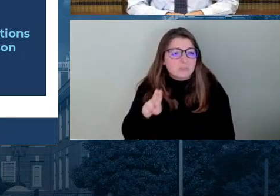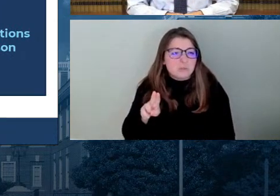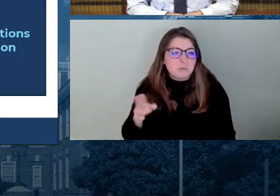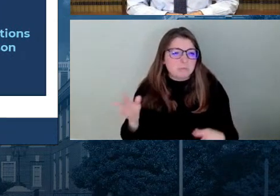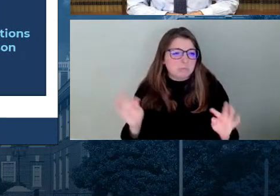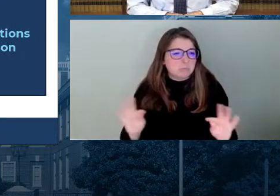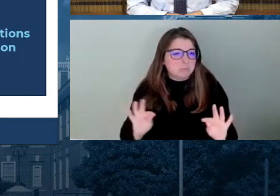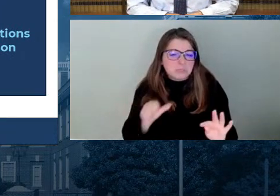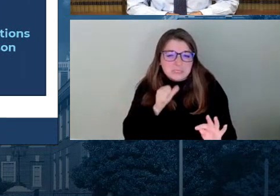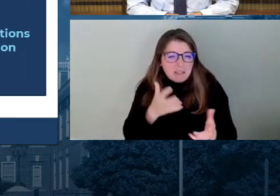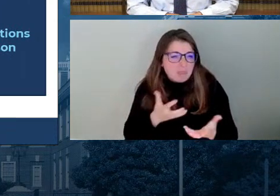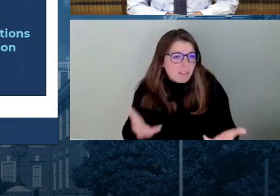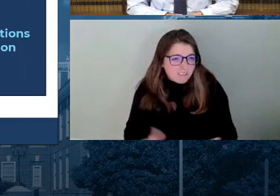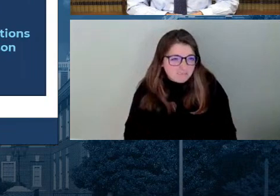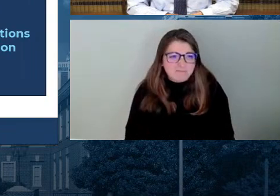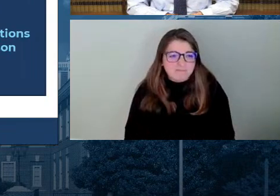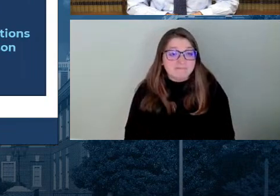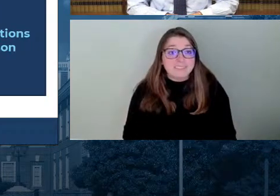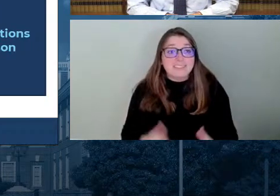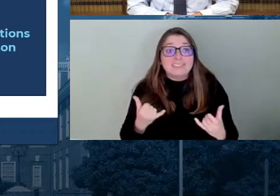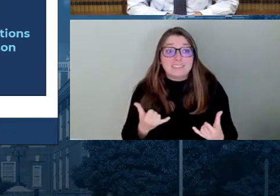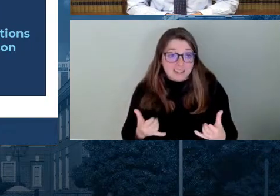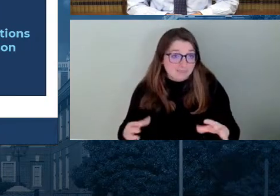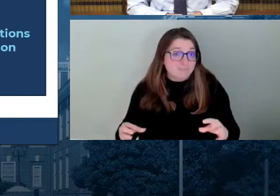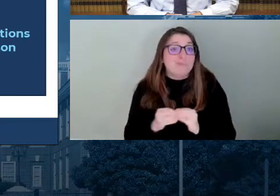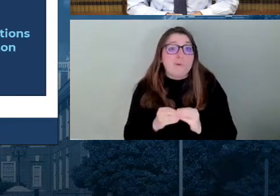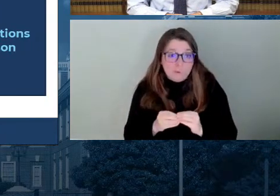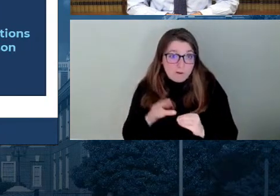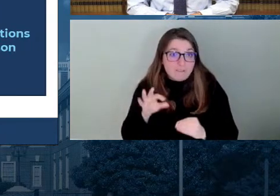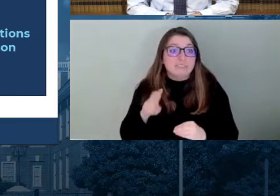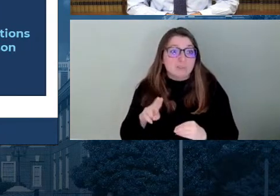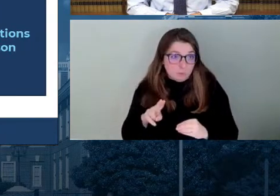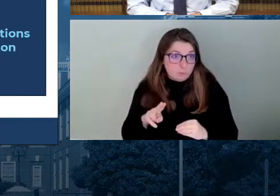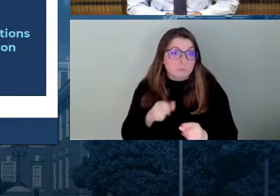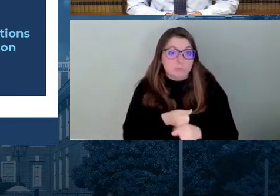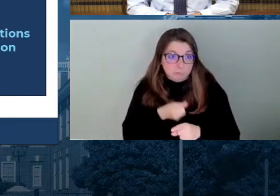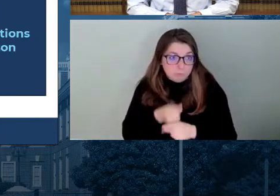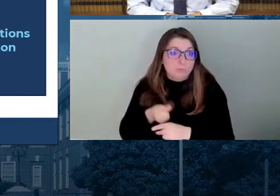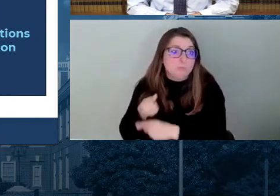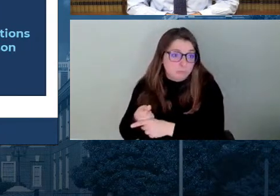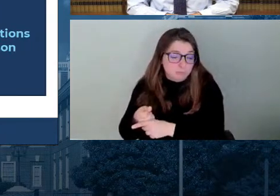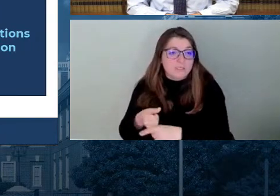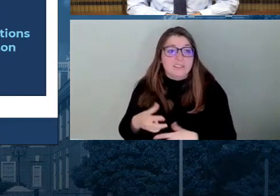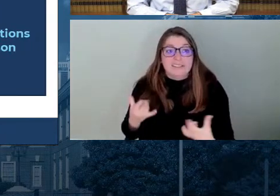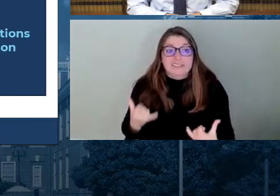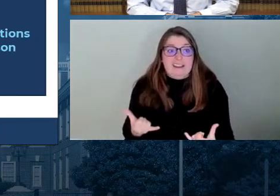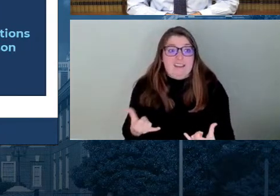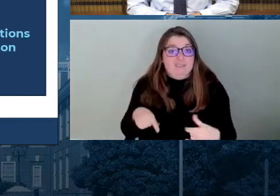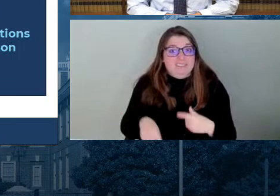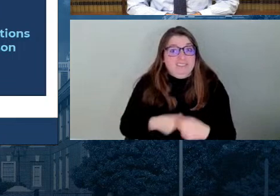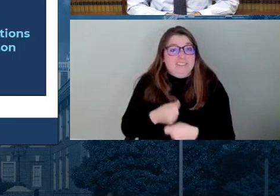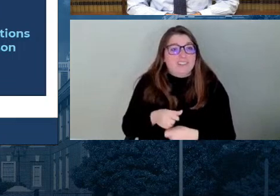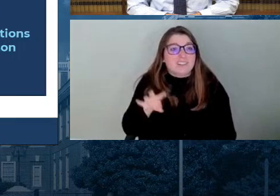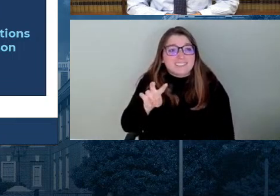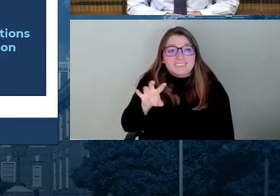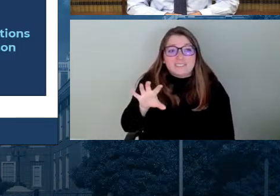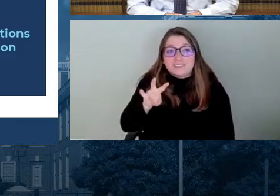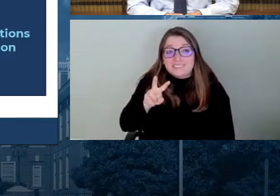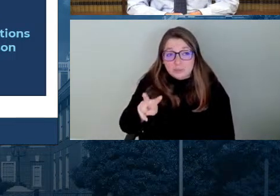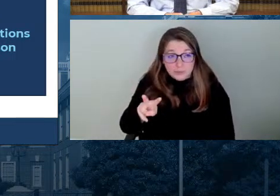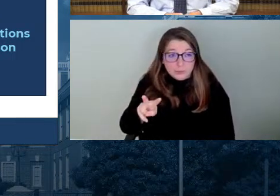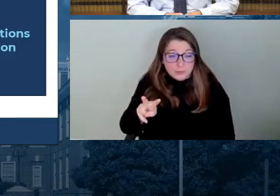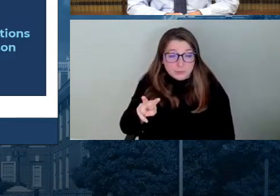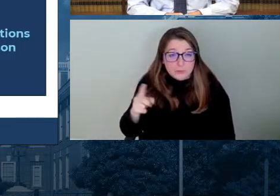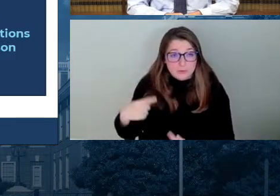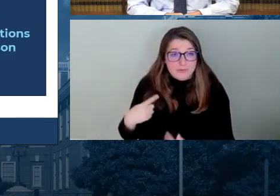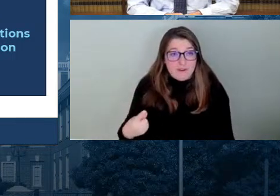we're seeing higher numbers with flu cases, 772 so far, 483 of